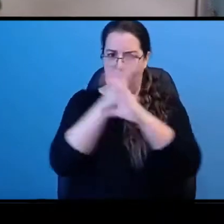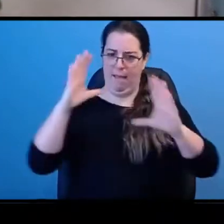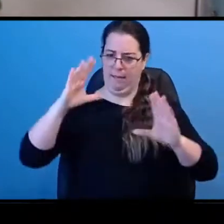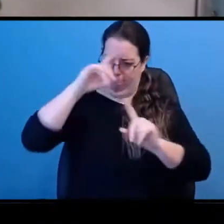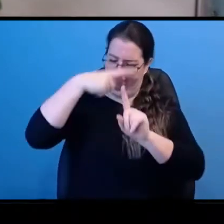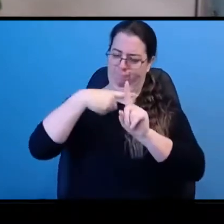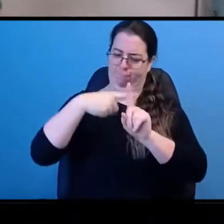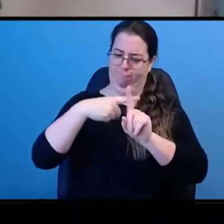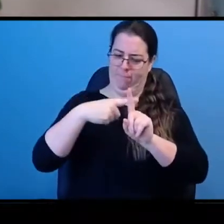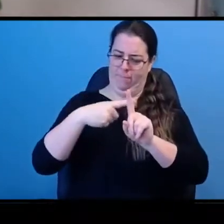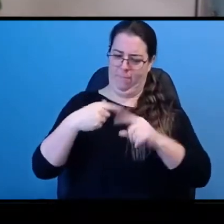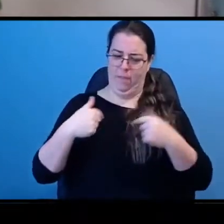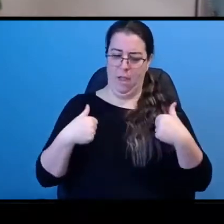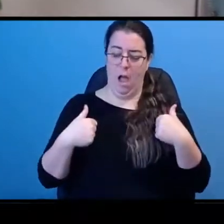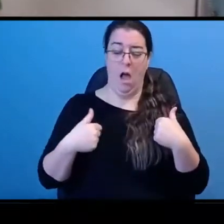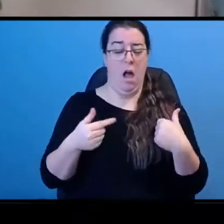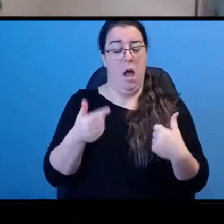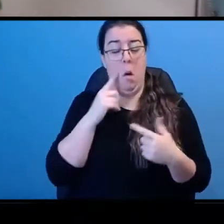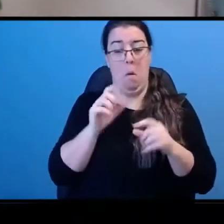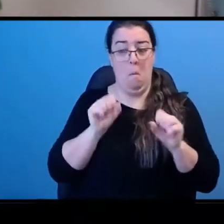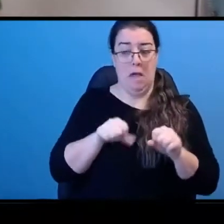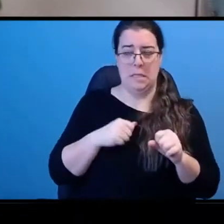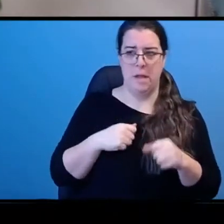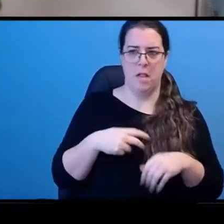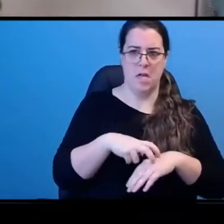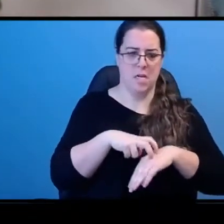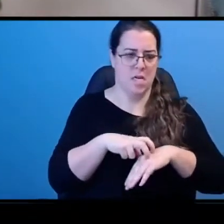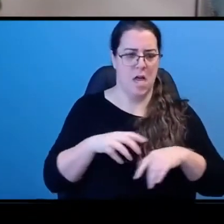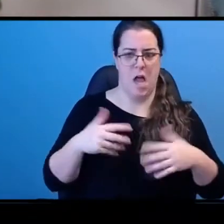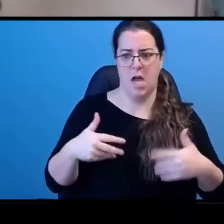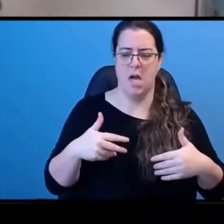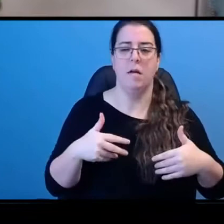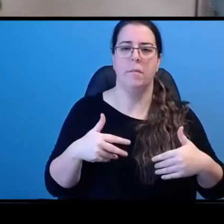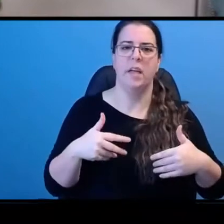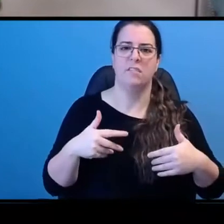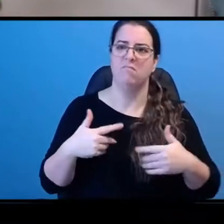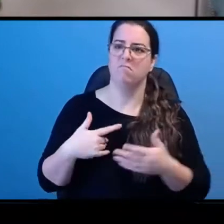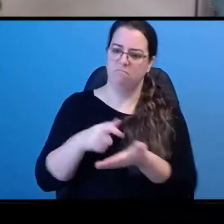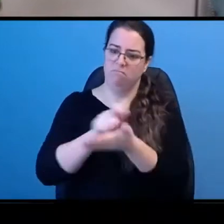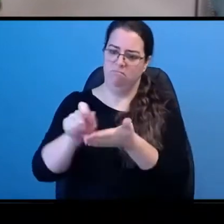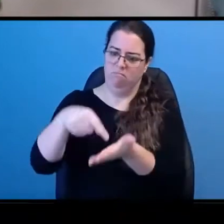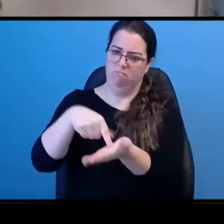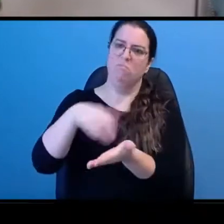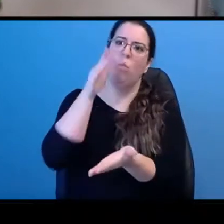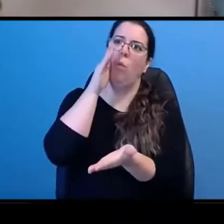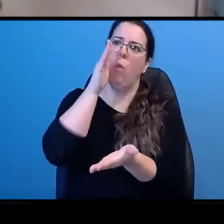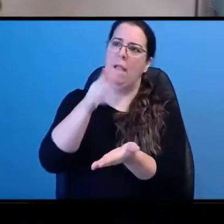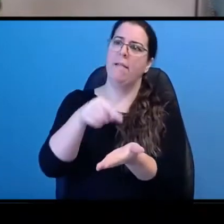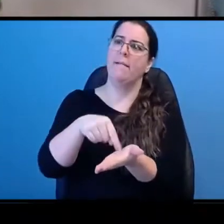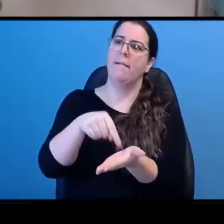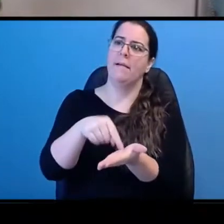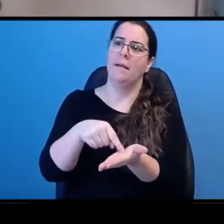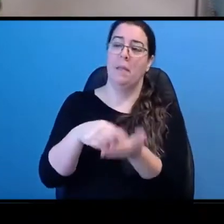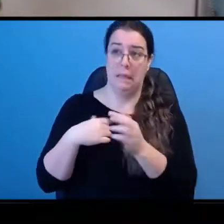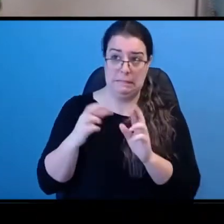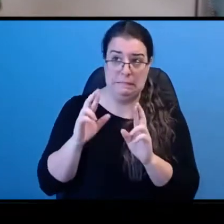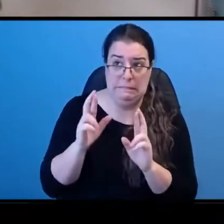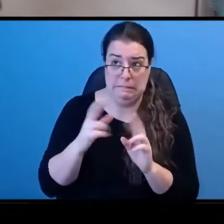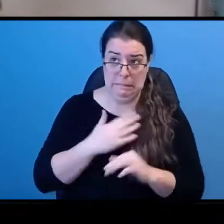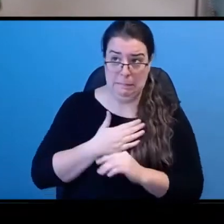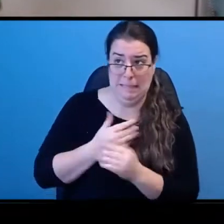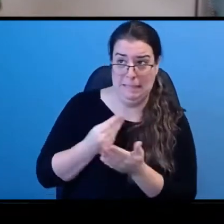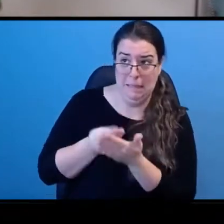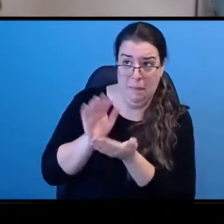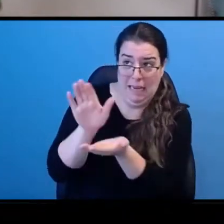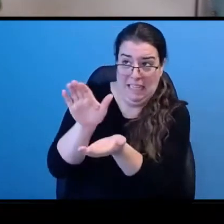Yeah. In grants. Yeah. You know, absolutely. right for the project you know you're going to do, not for the money that you hope you get, because otherwise you're not going to be able to do